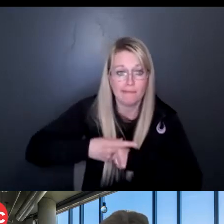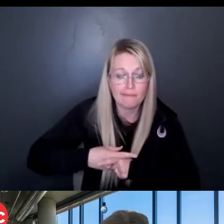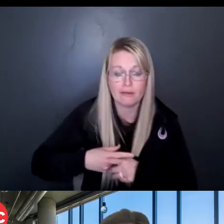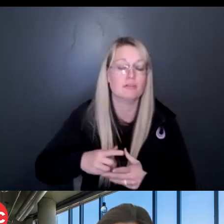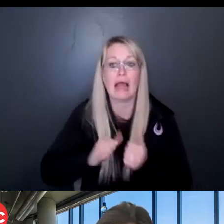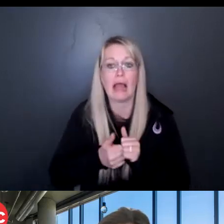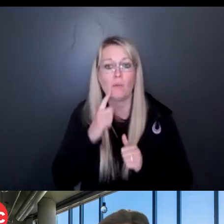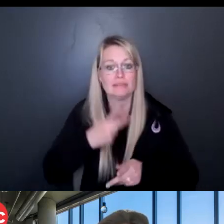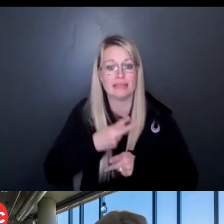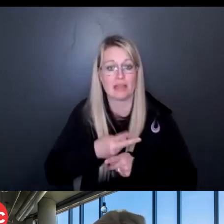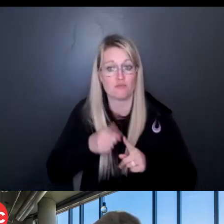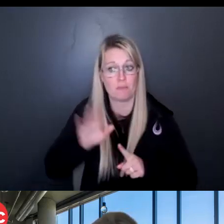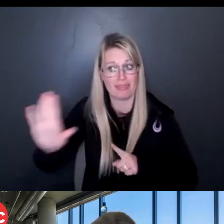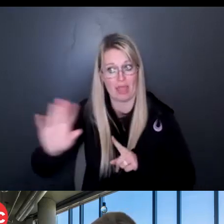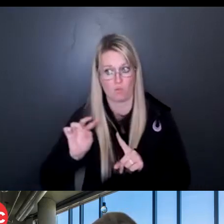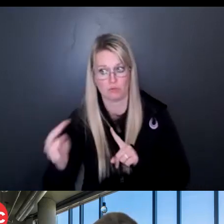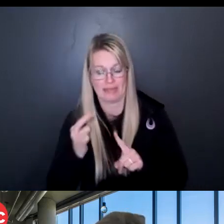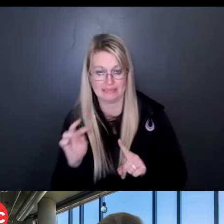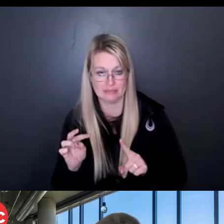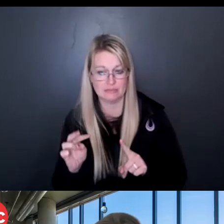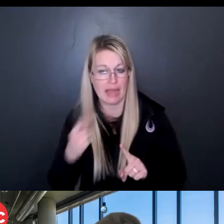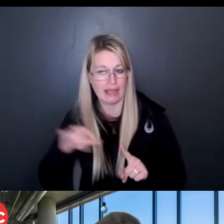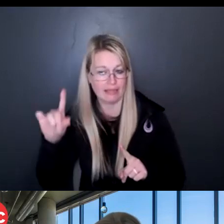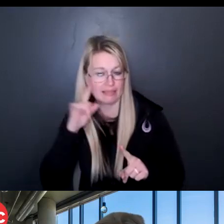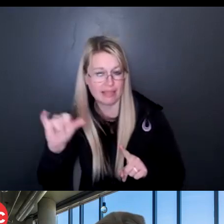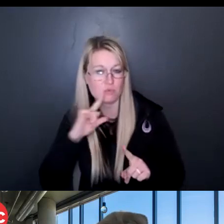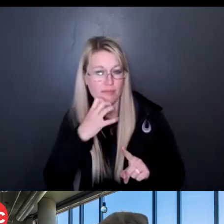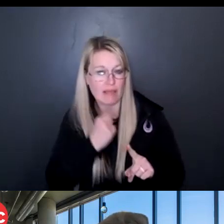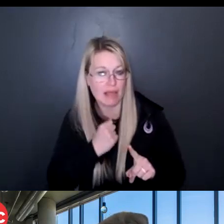to be addressed from their perspective, I think is really valuable.